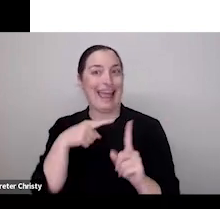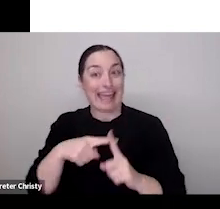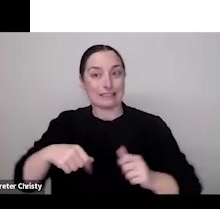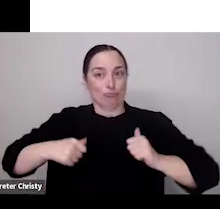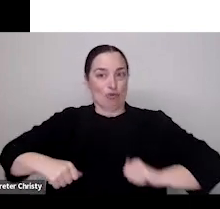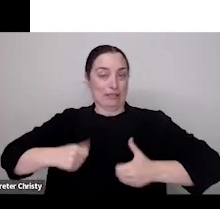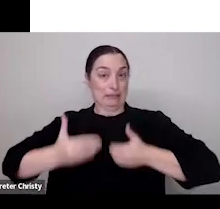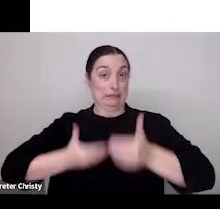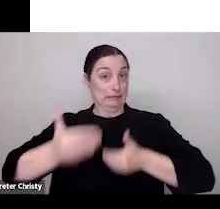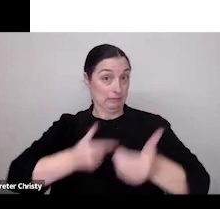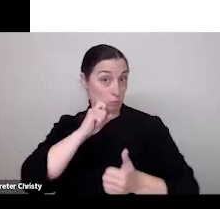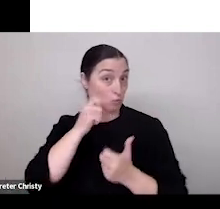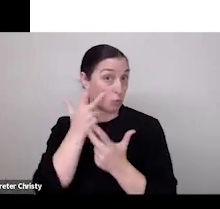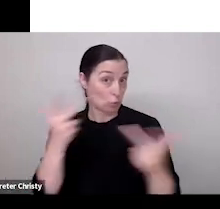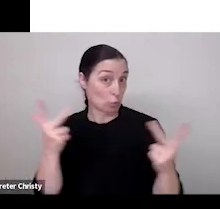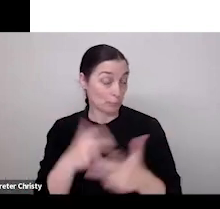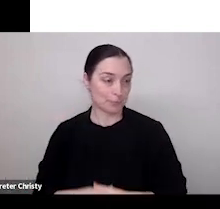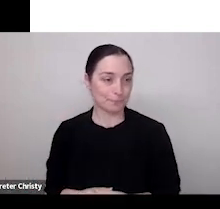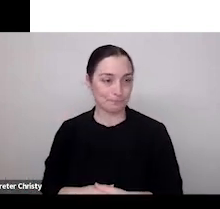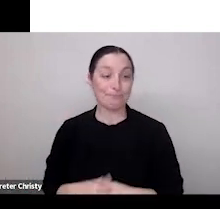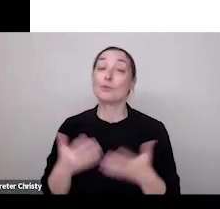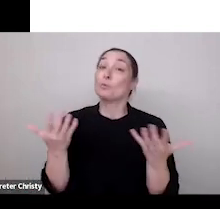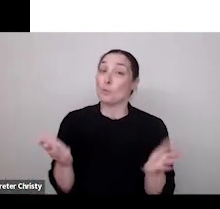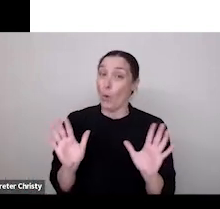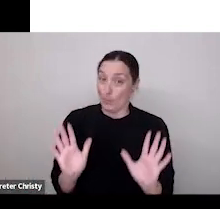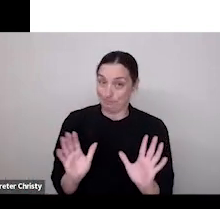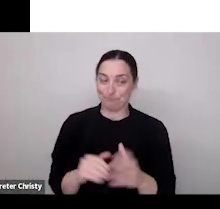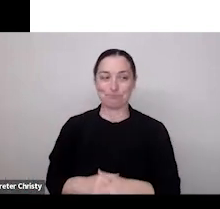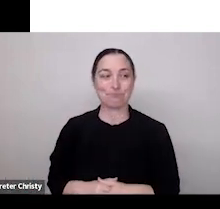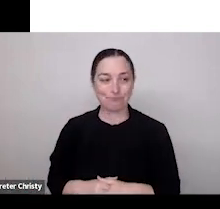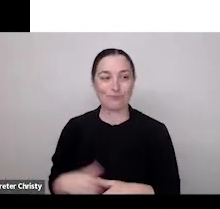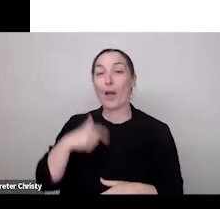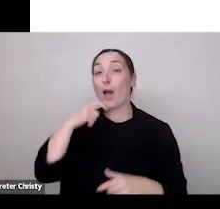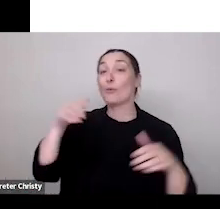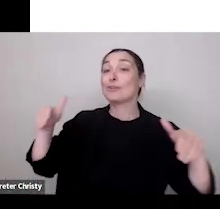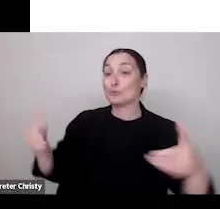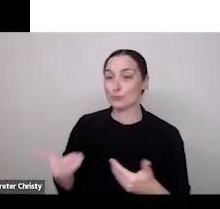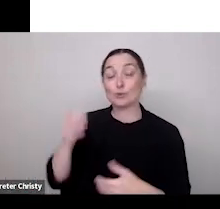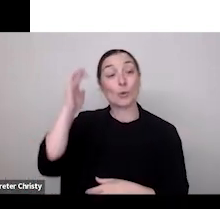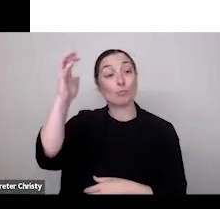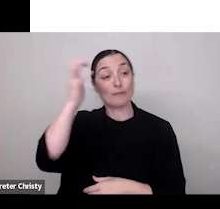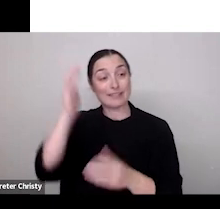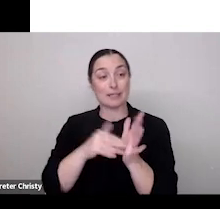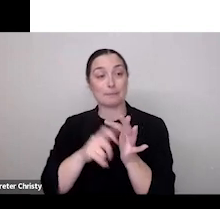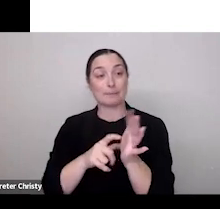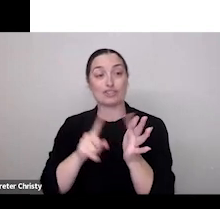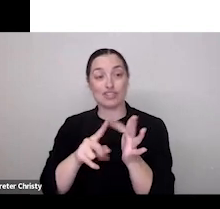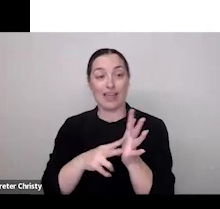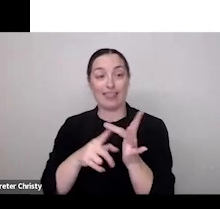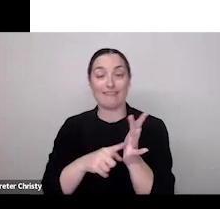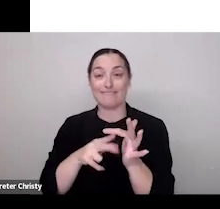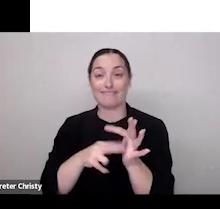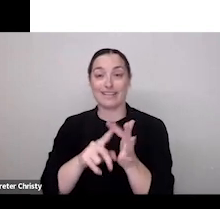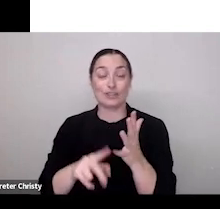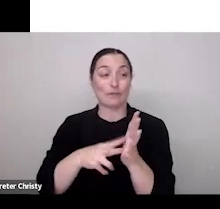practice. So without further ado, let me introduce Professor Michelle Villeneuve. Michelle is